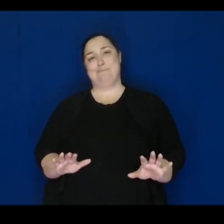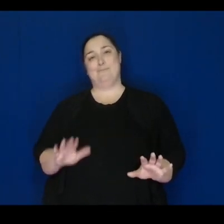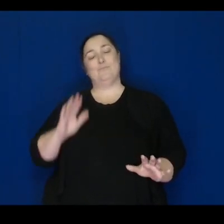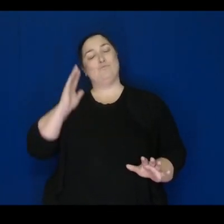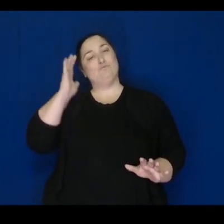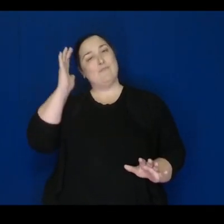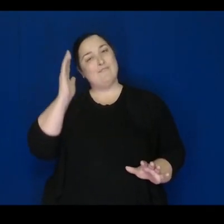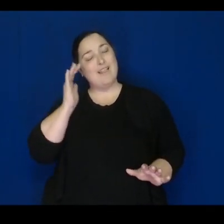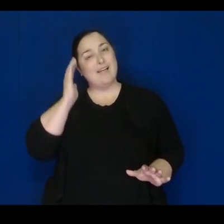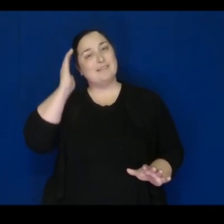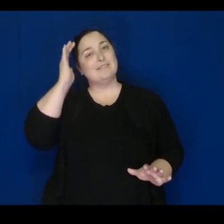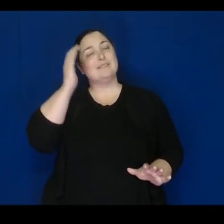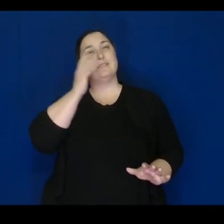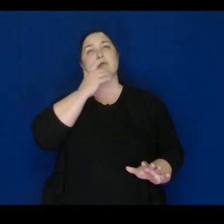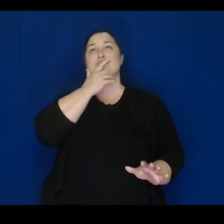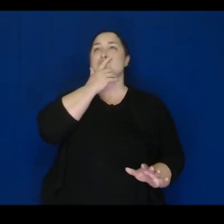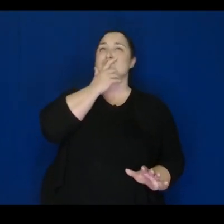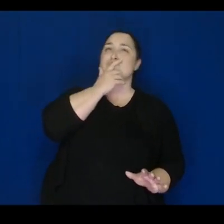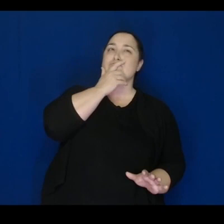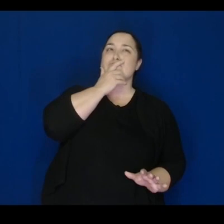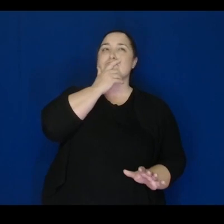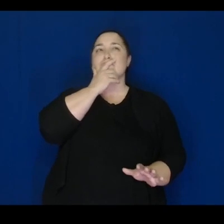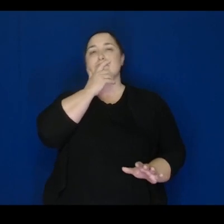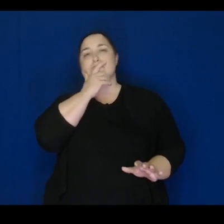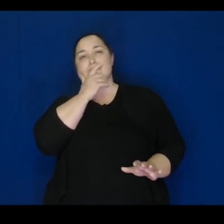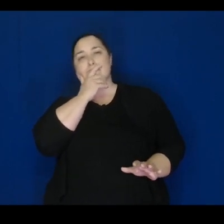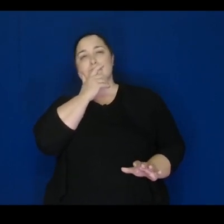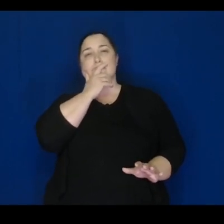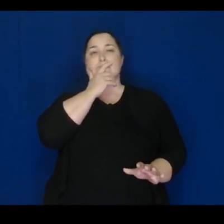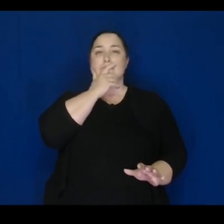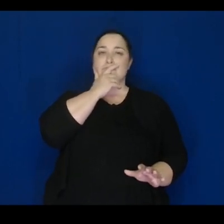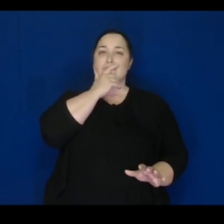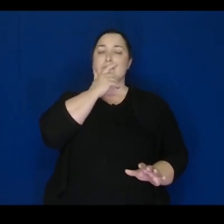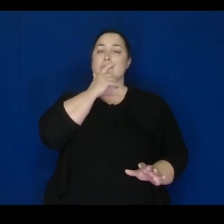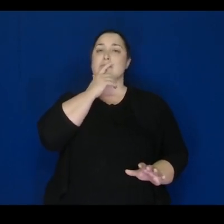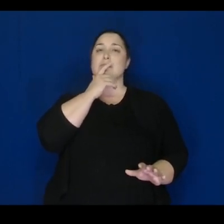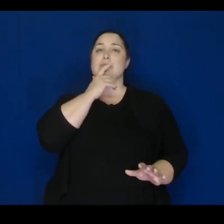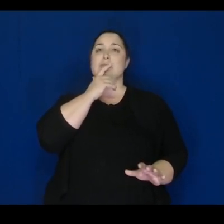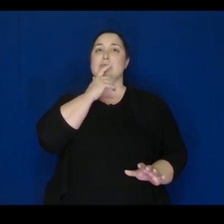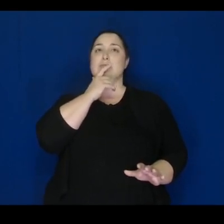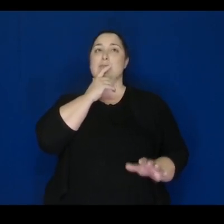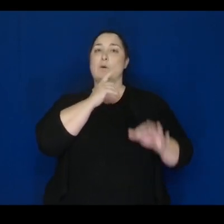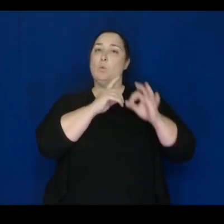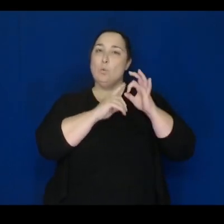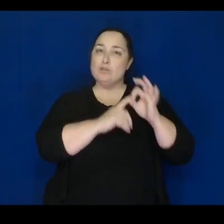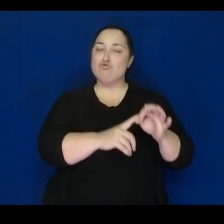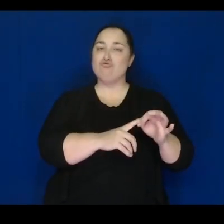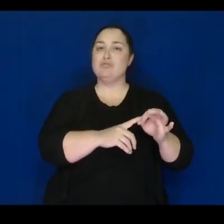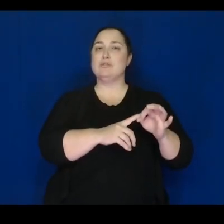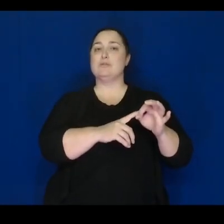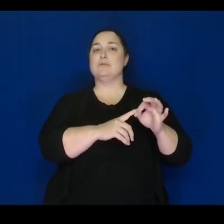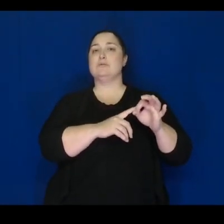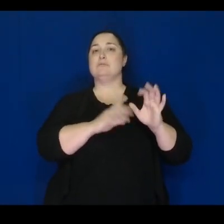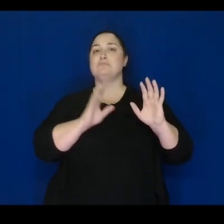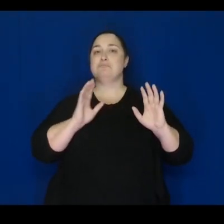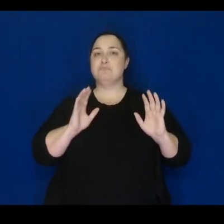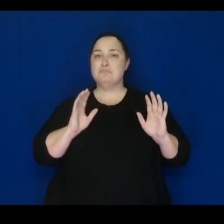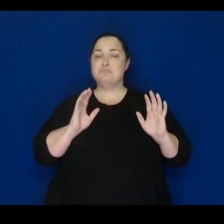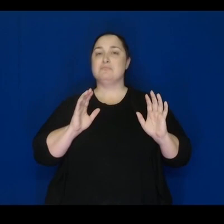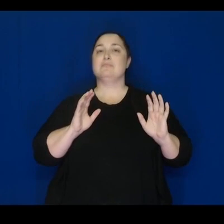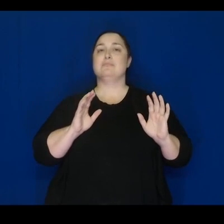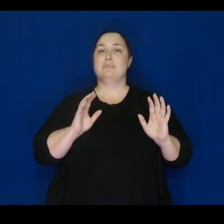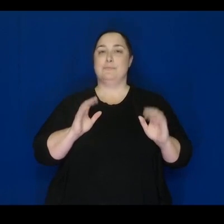reflect and listen to what the artist is saying, and also ask questions as well. So